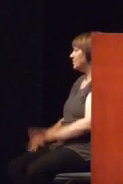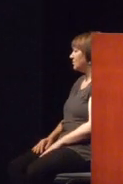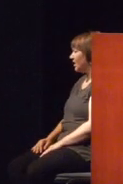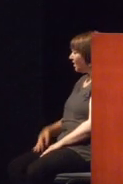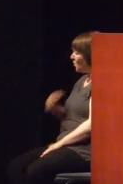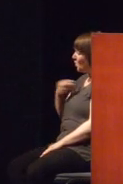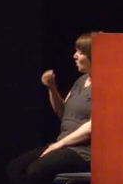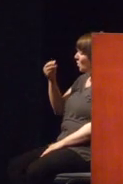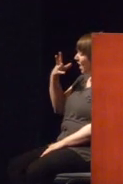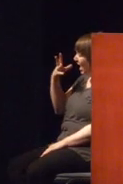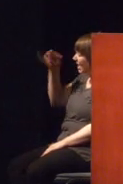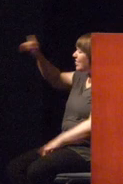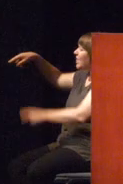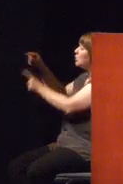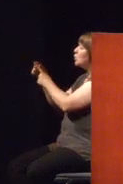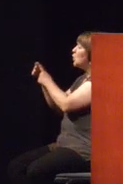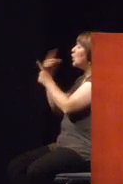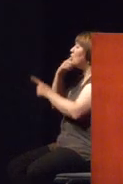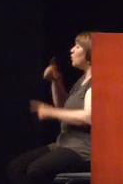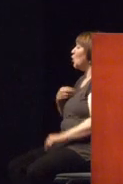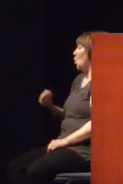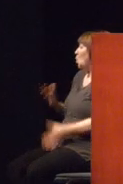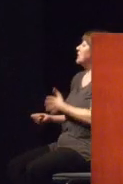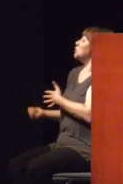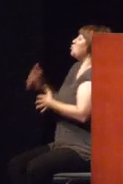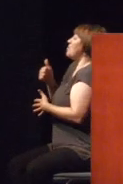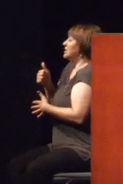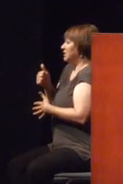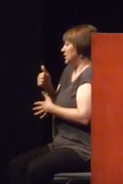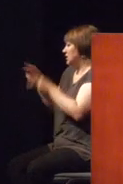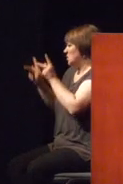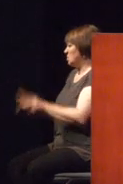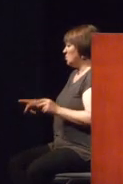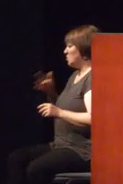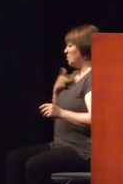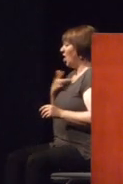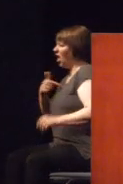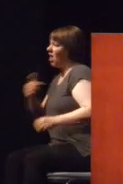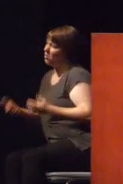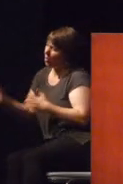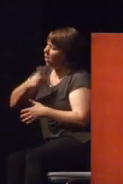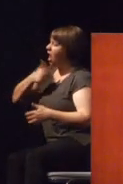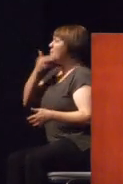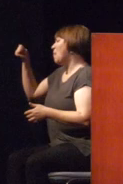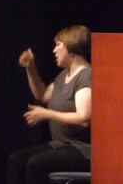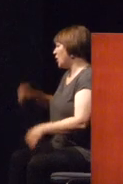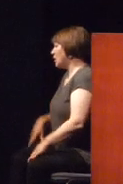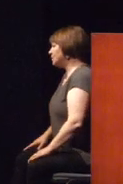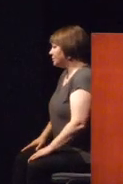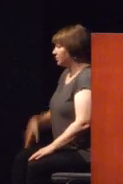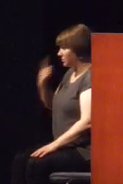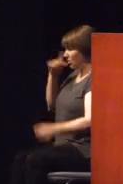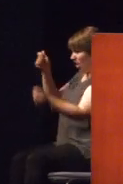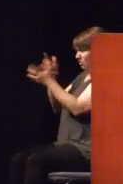white was a term for white supremacists, frankly, people who embrace their whiteness are people who are white supremacists. And so for the